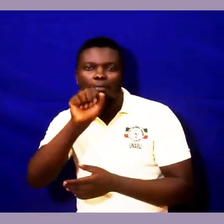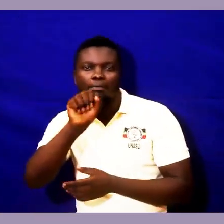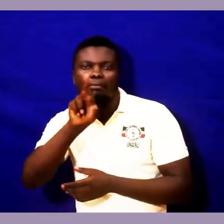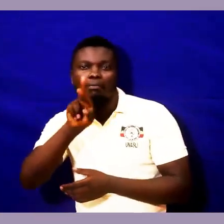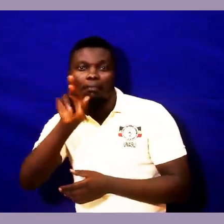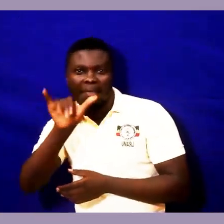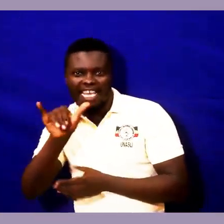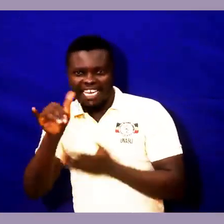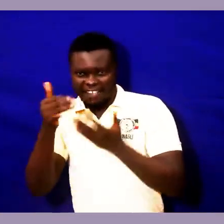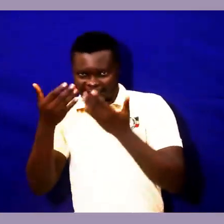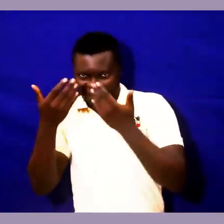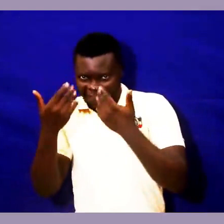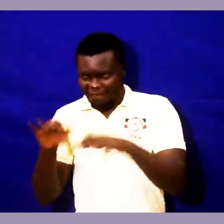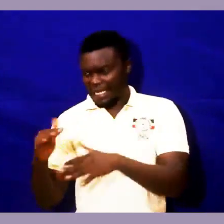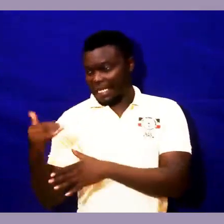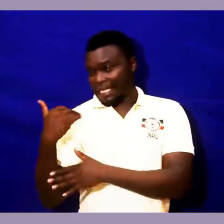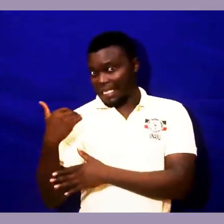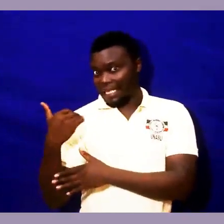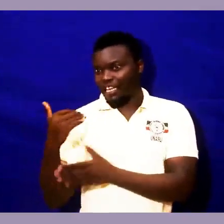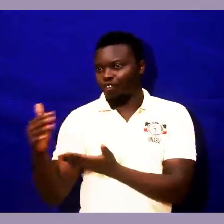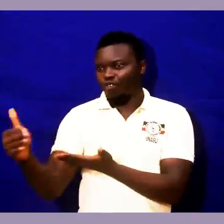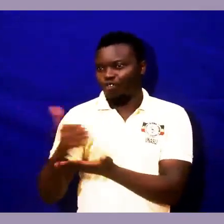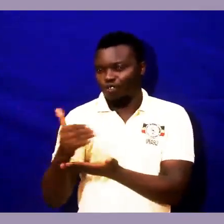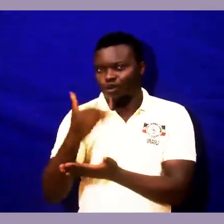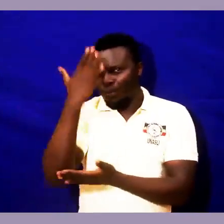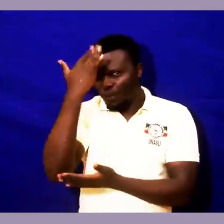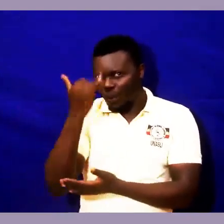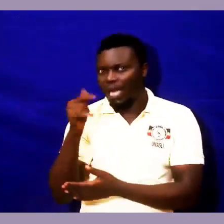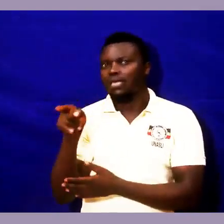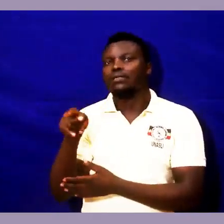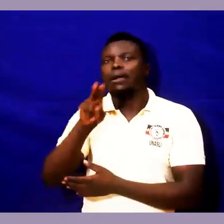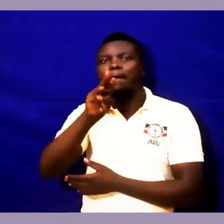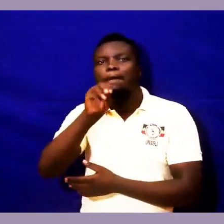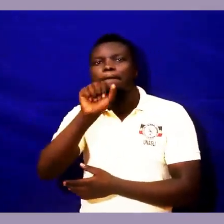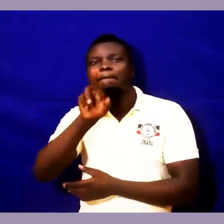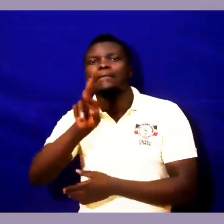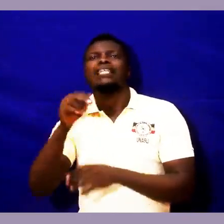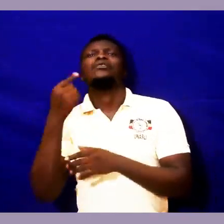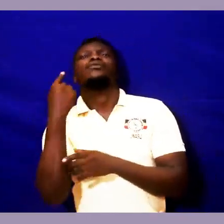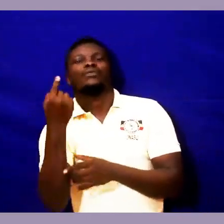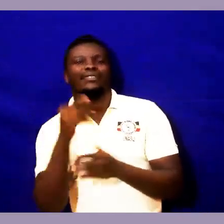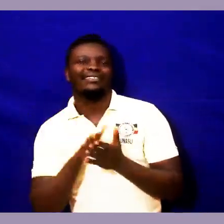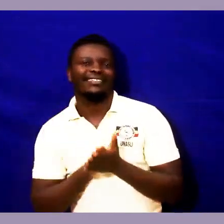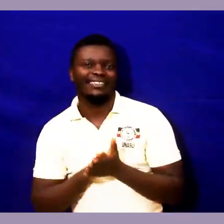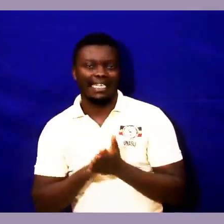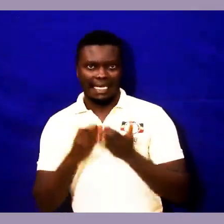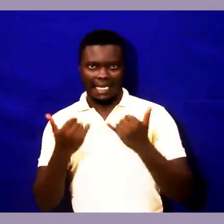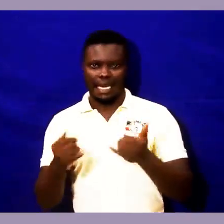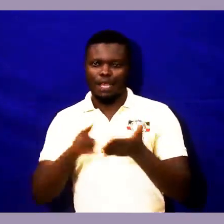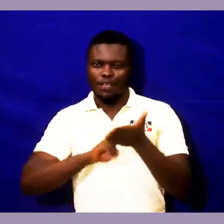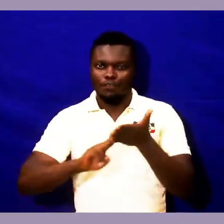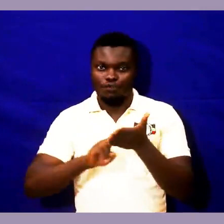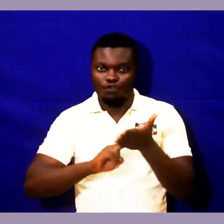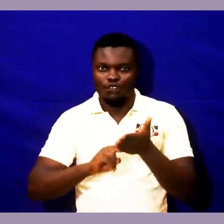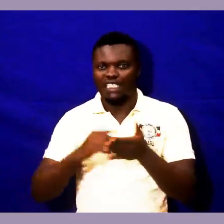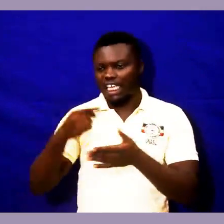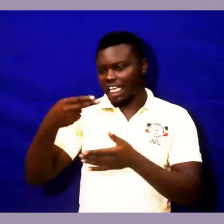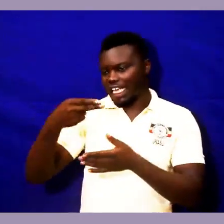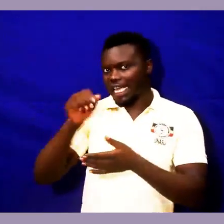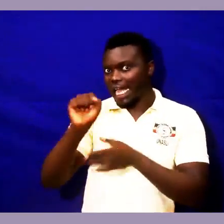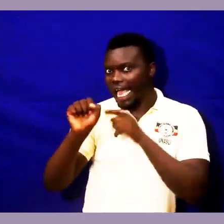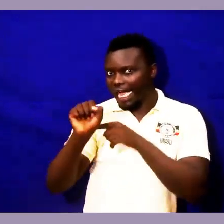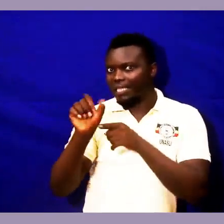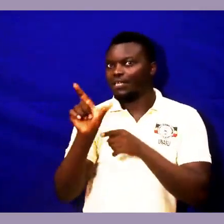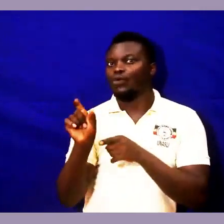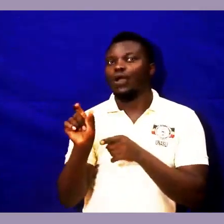Mary has collected because Mary is one. So now we have